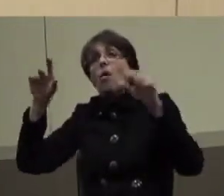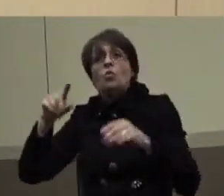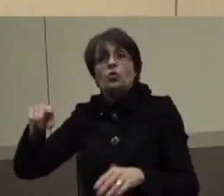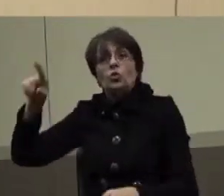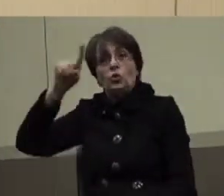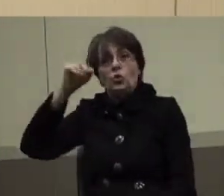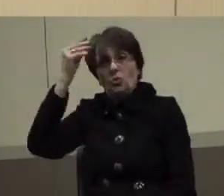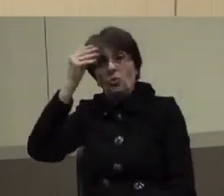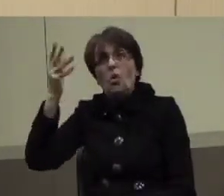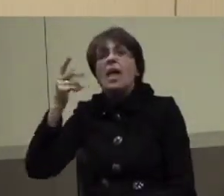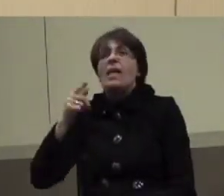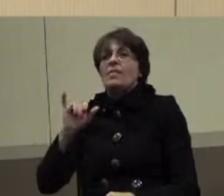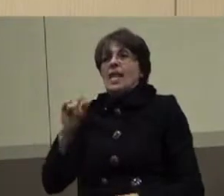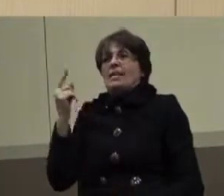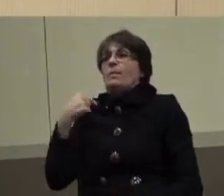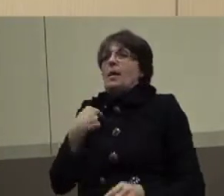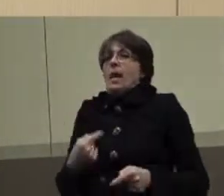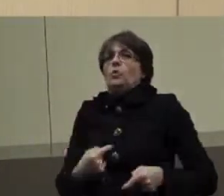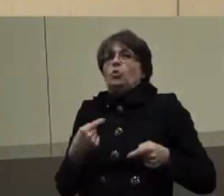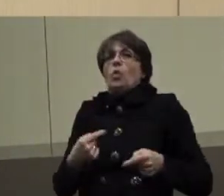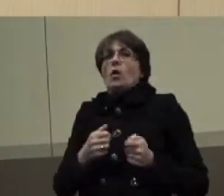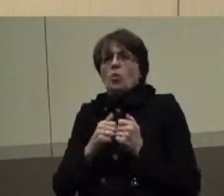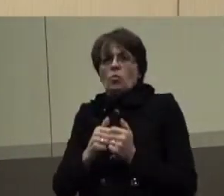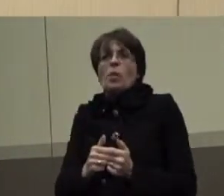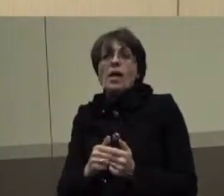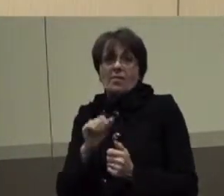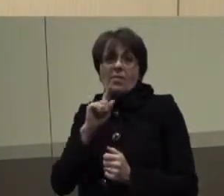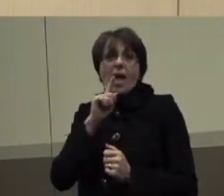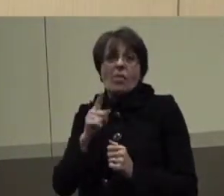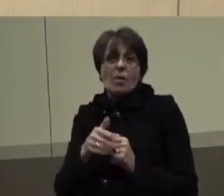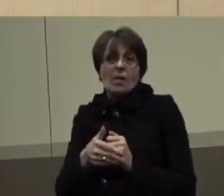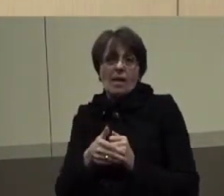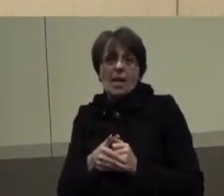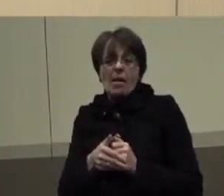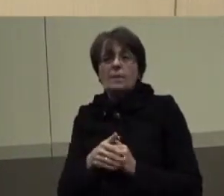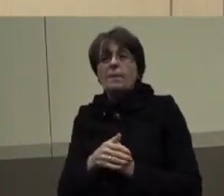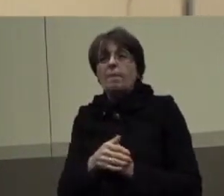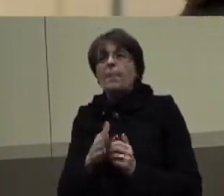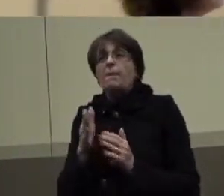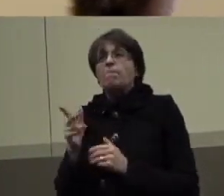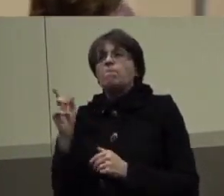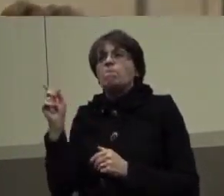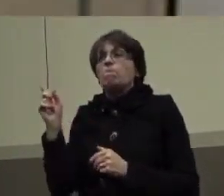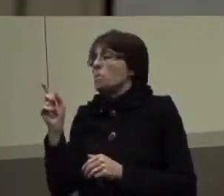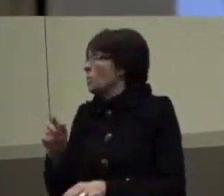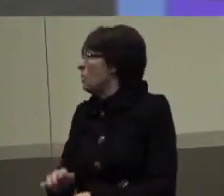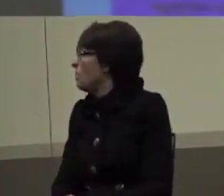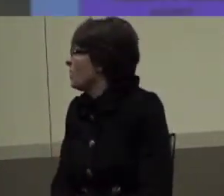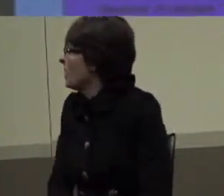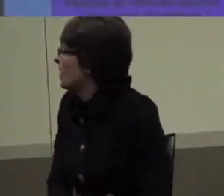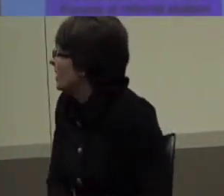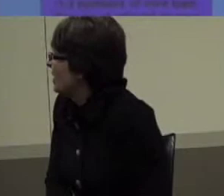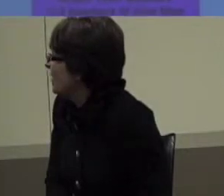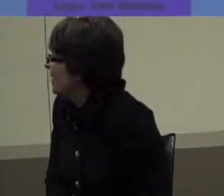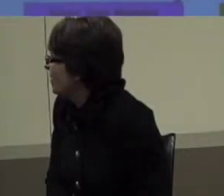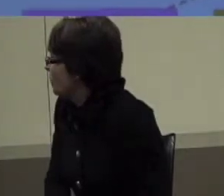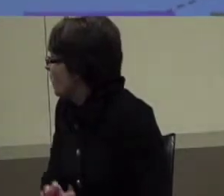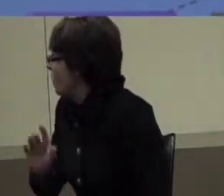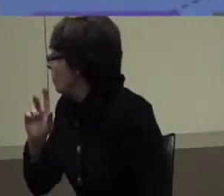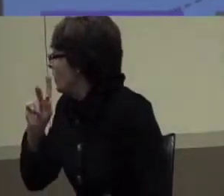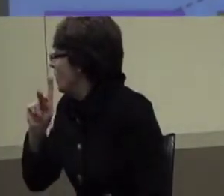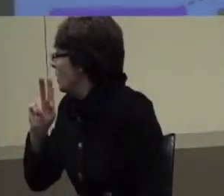guys, because that was something I struggled with, and that really helped. Now this is from Cronin Horner's book.